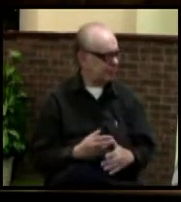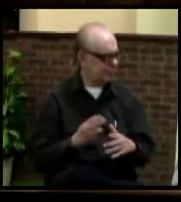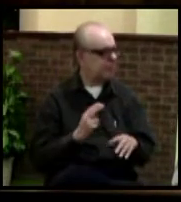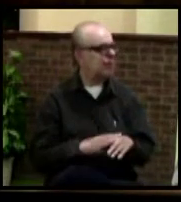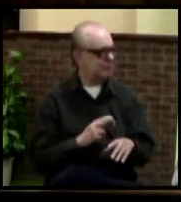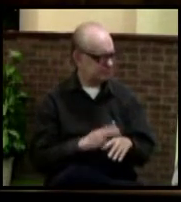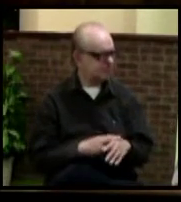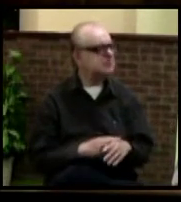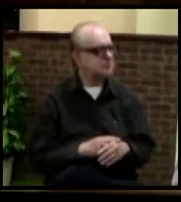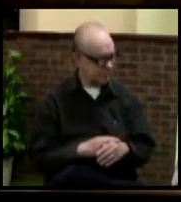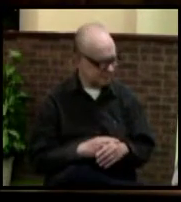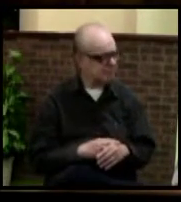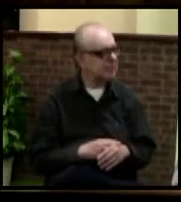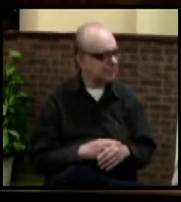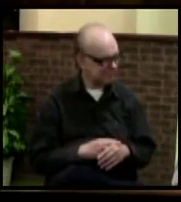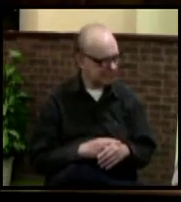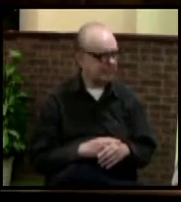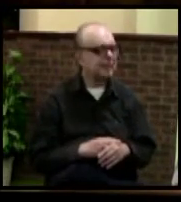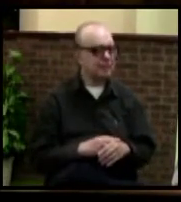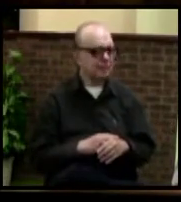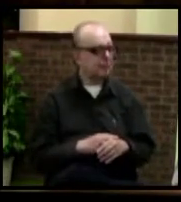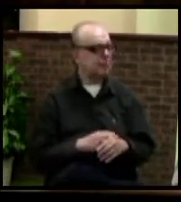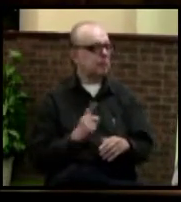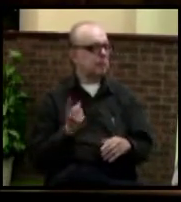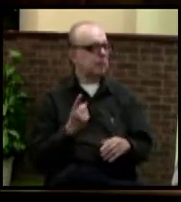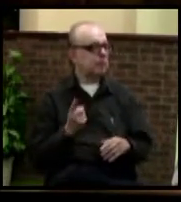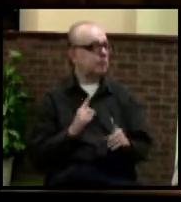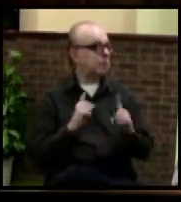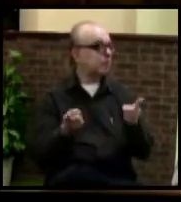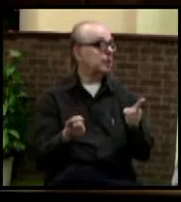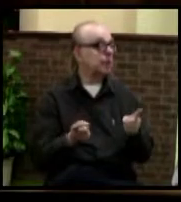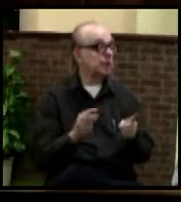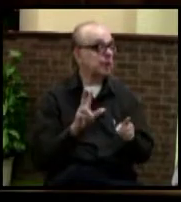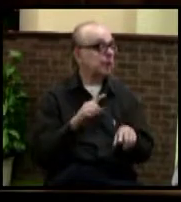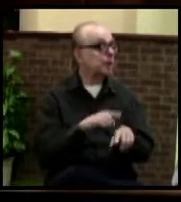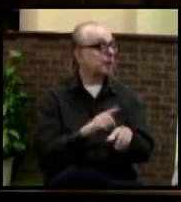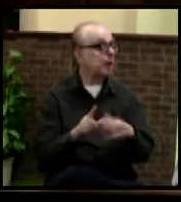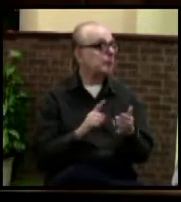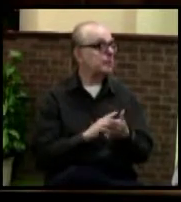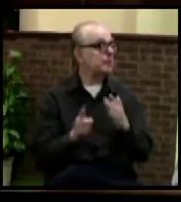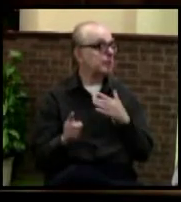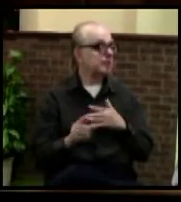in a short period of time? She was only going 3 times a week.